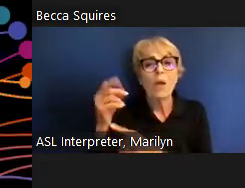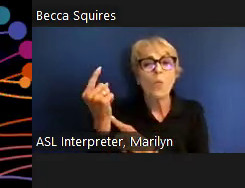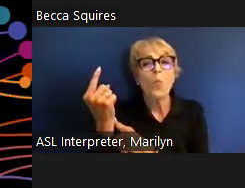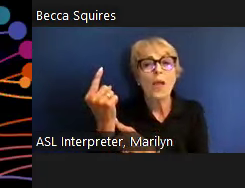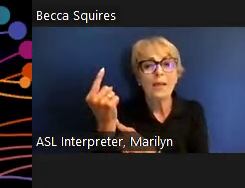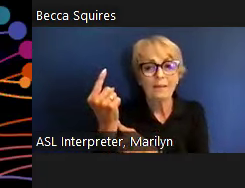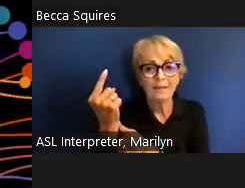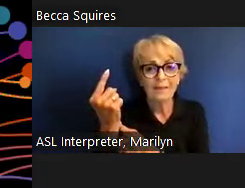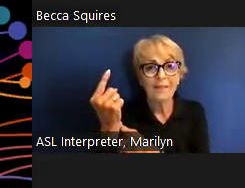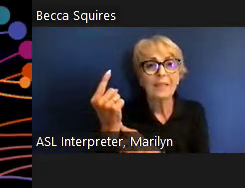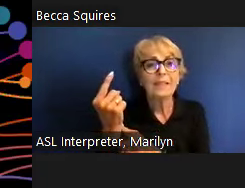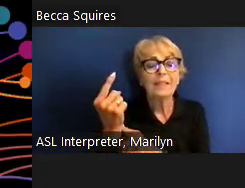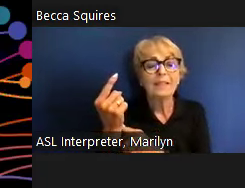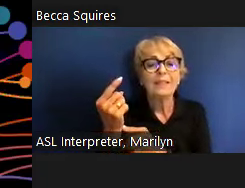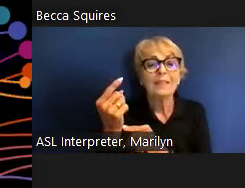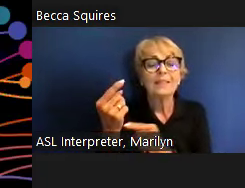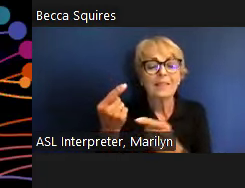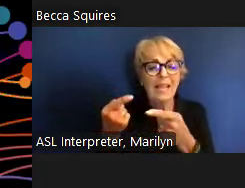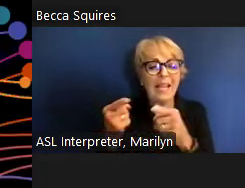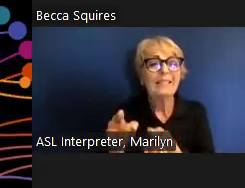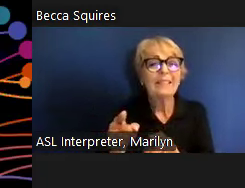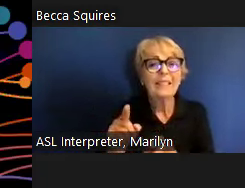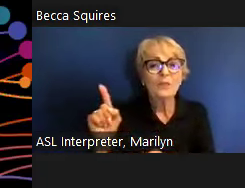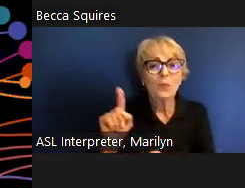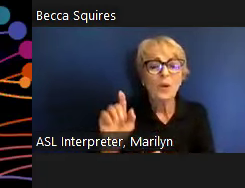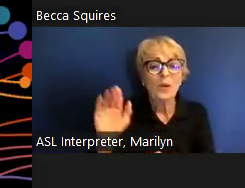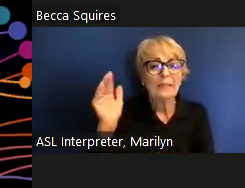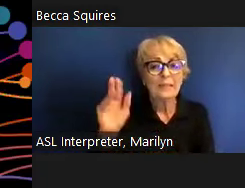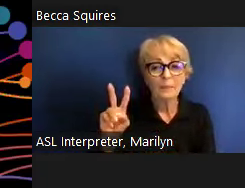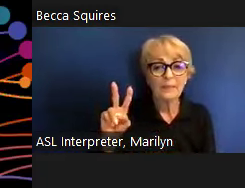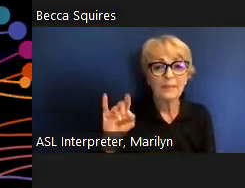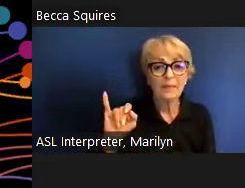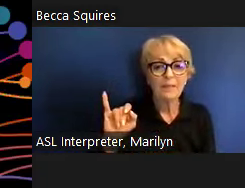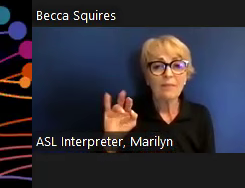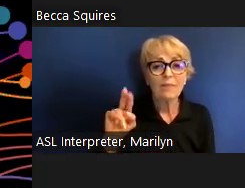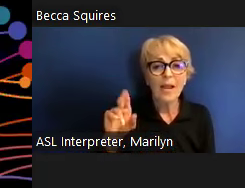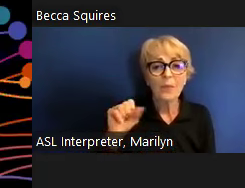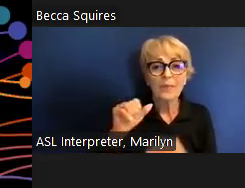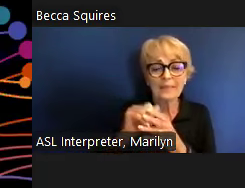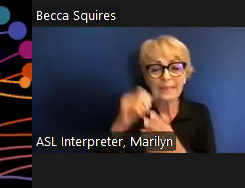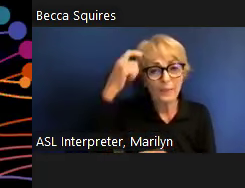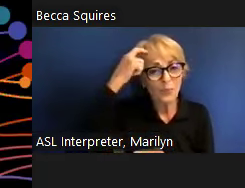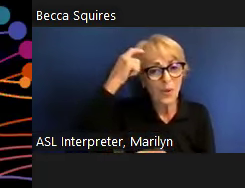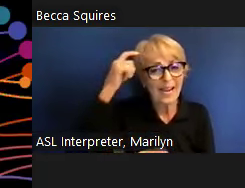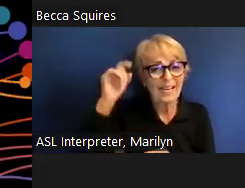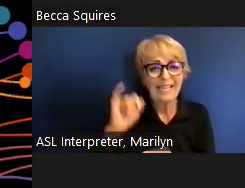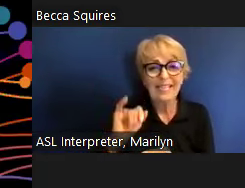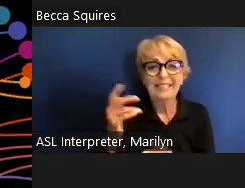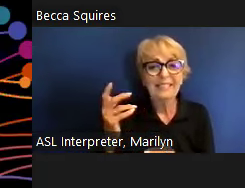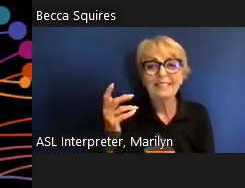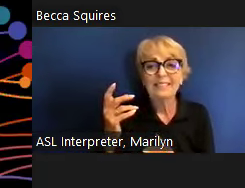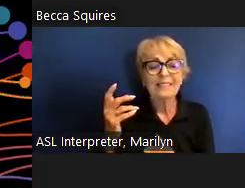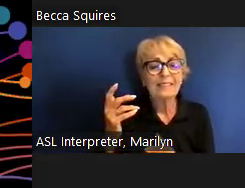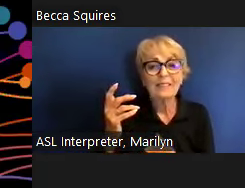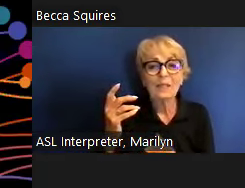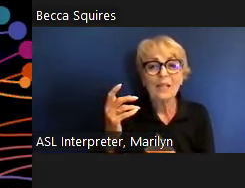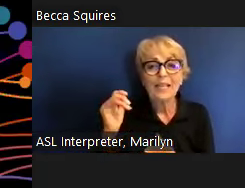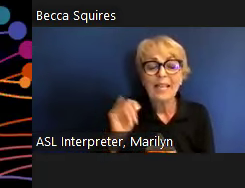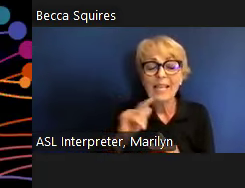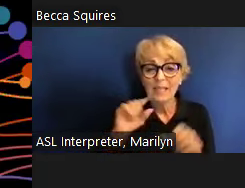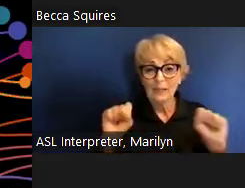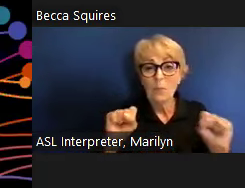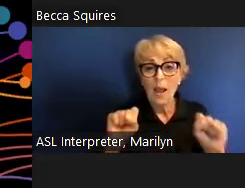one incidence where it would look like there was virus in the brain. And these are very kind of low titers, and it's